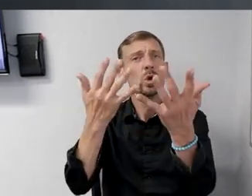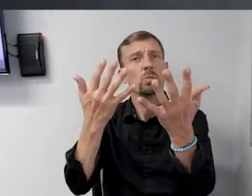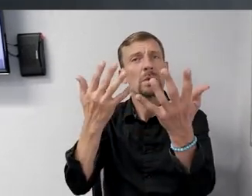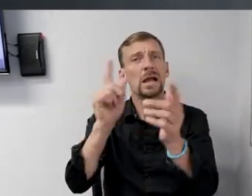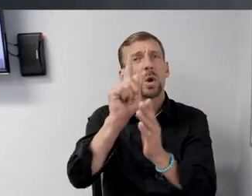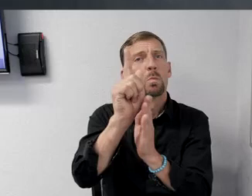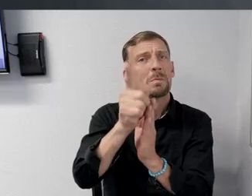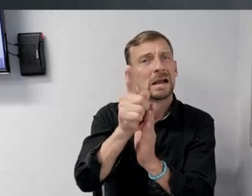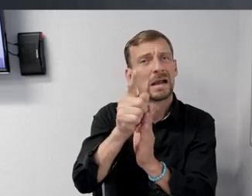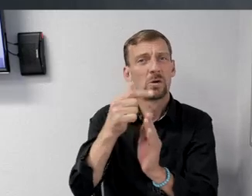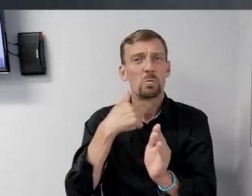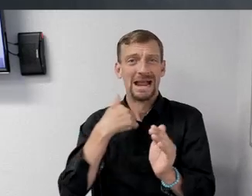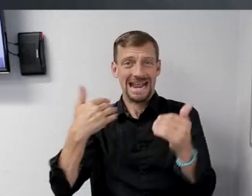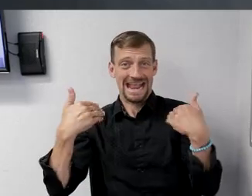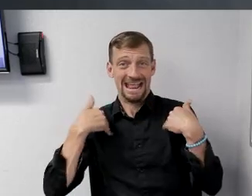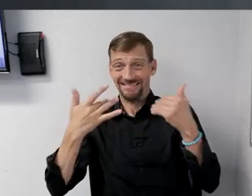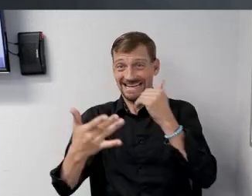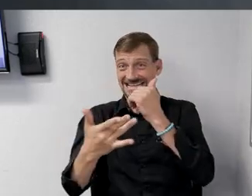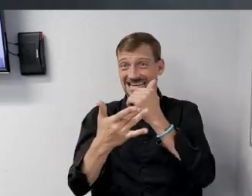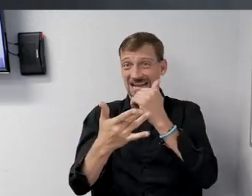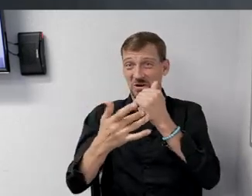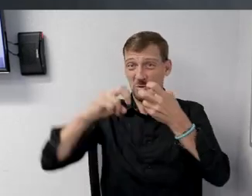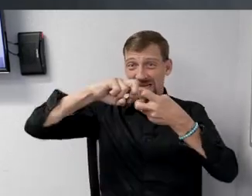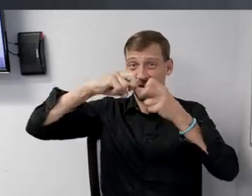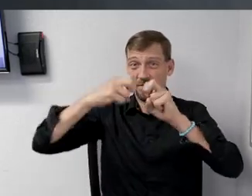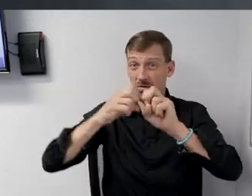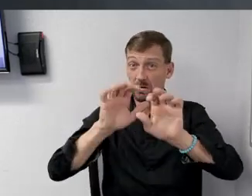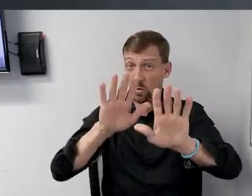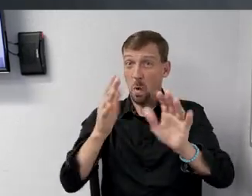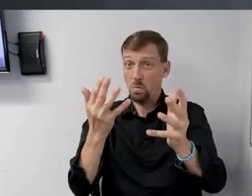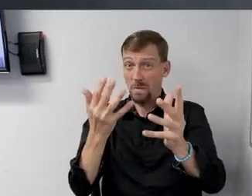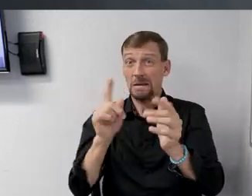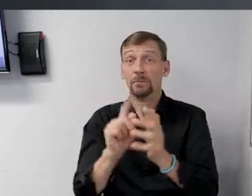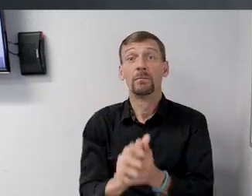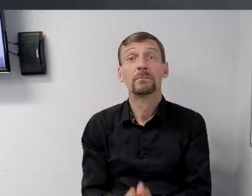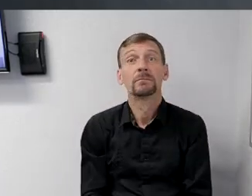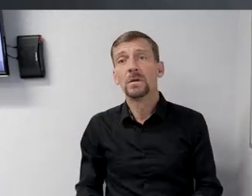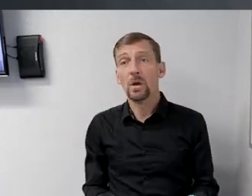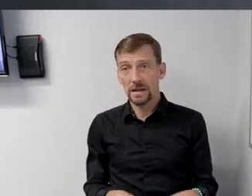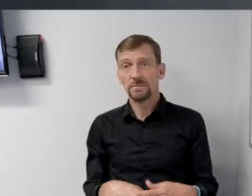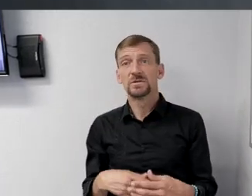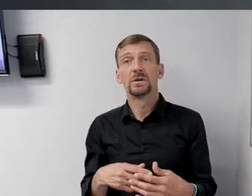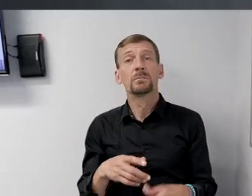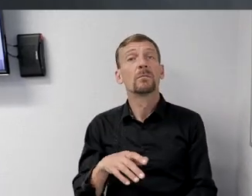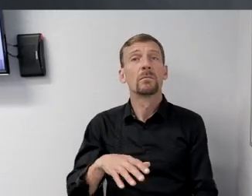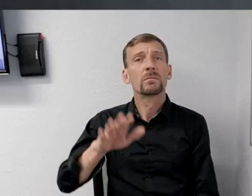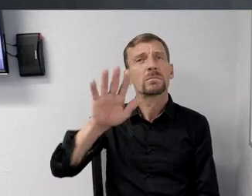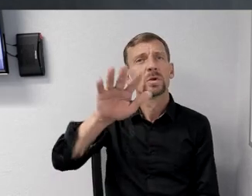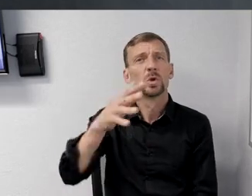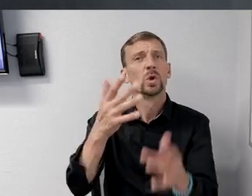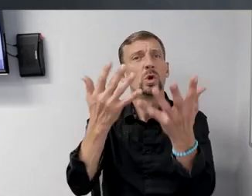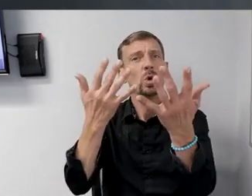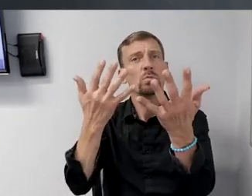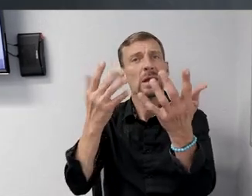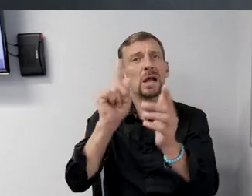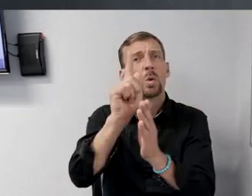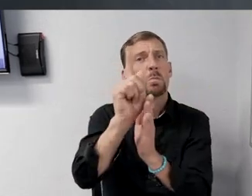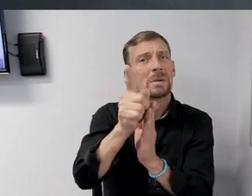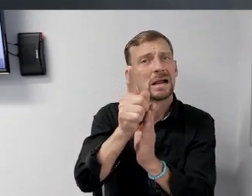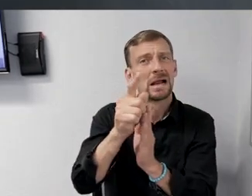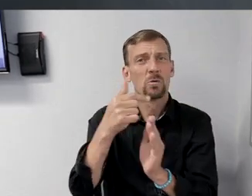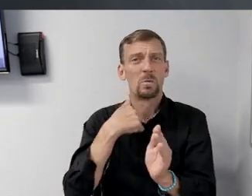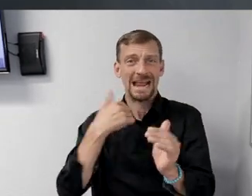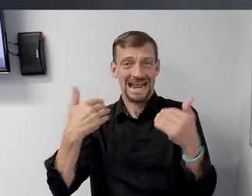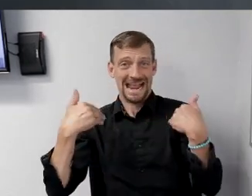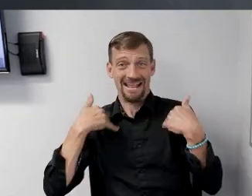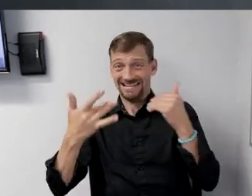we open up, my greatest concern, and I think this is everyone, is that our frustrations kind of